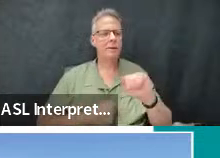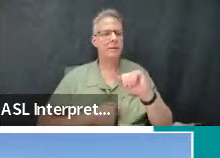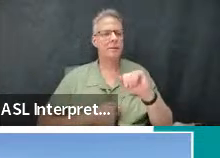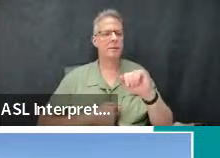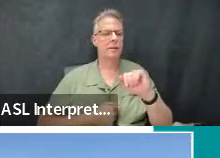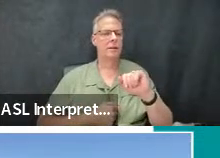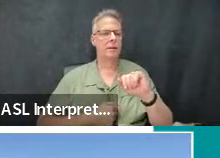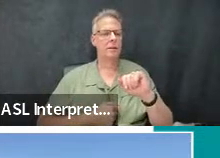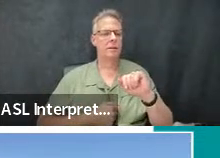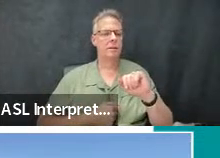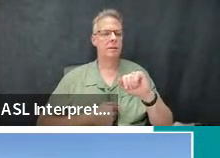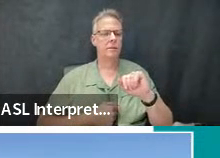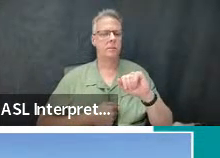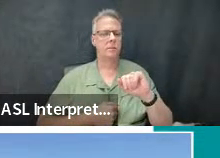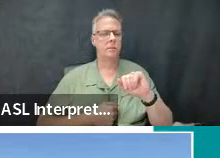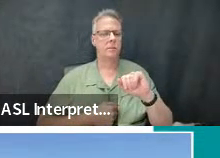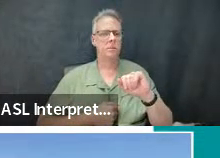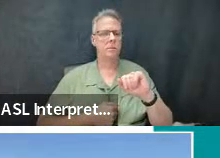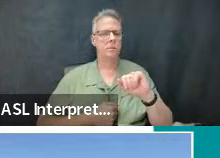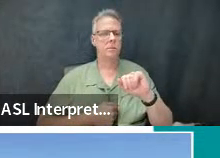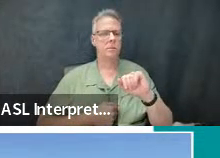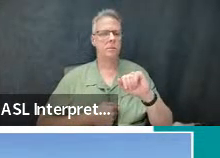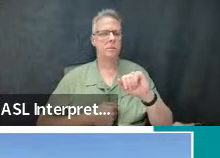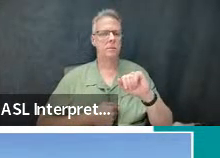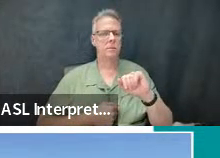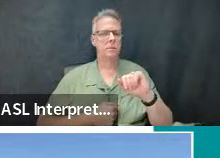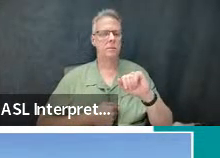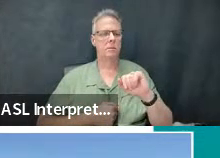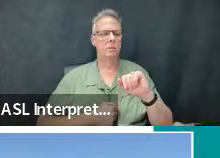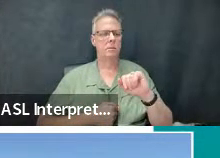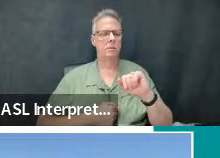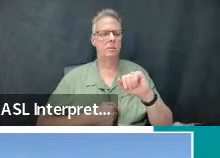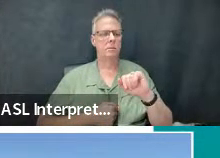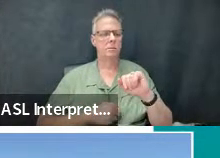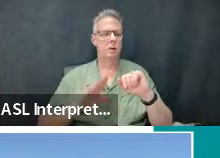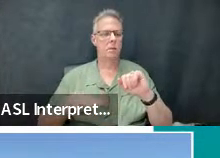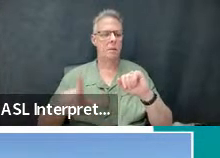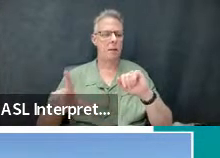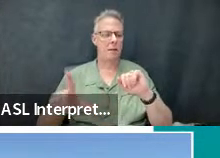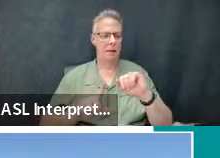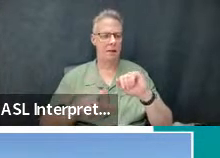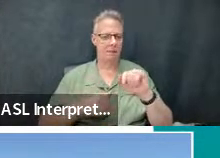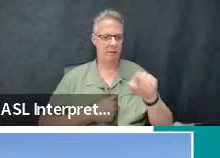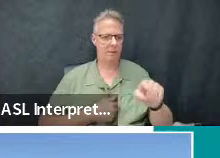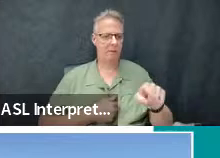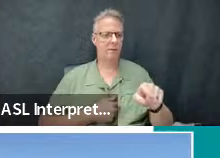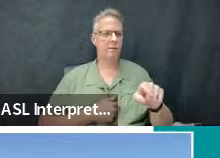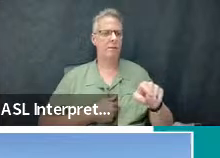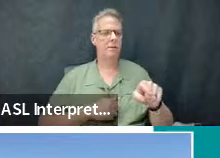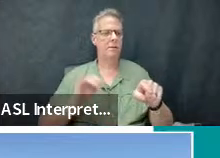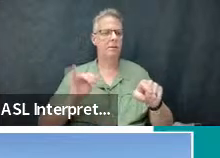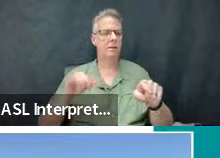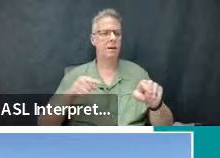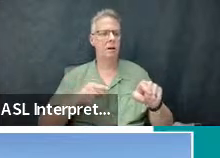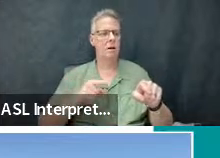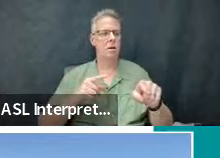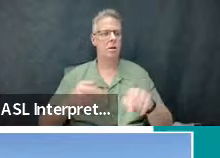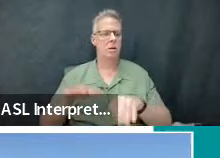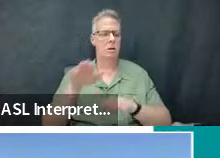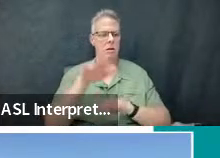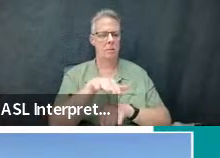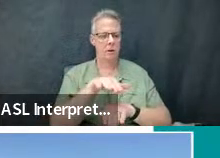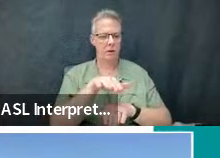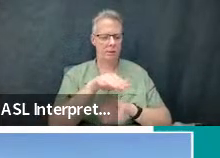If you move to the bottom left, that is a rendering of the double